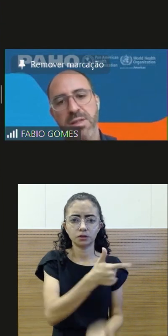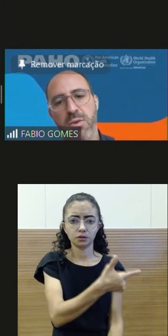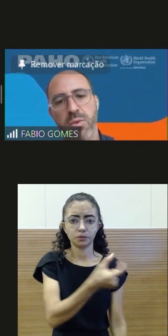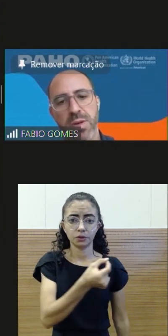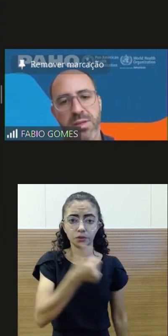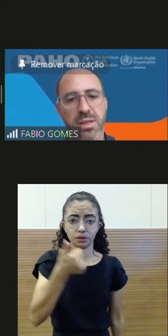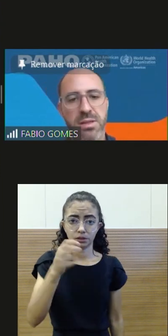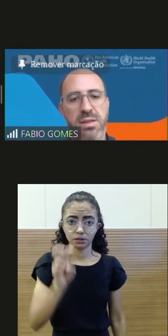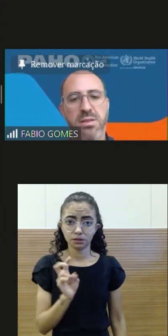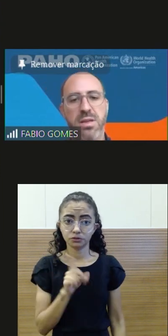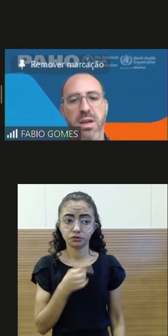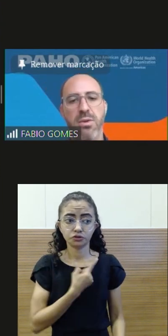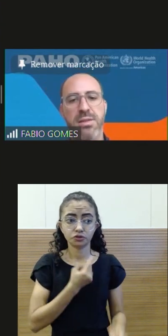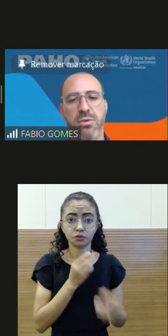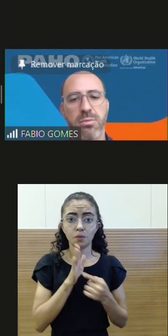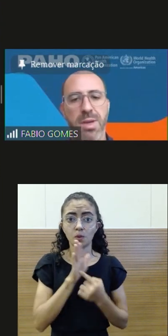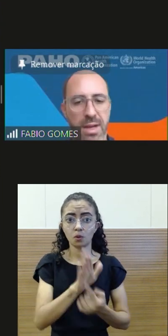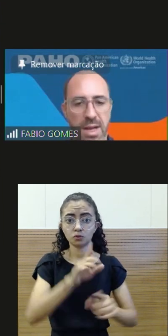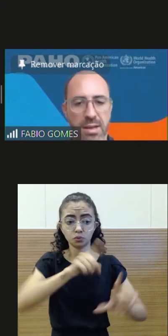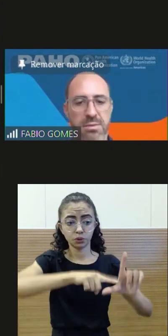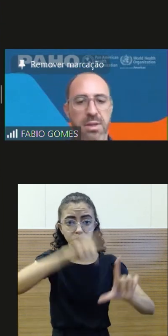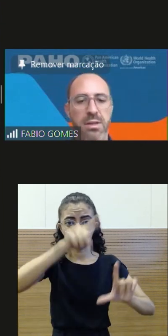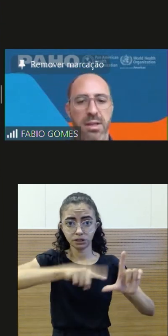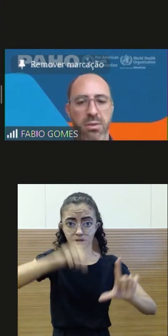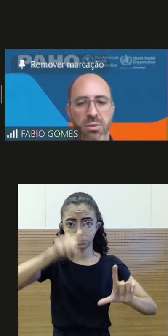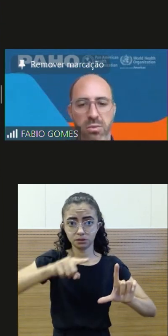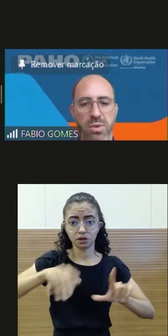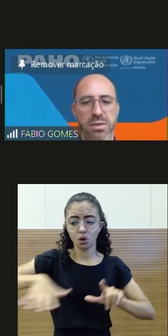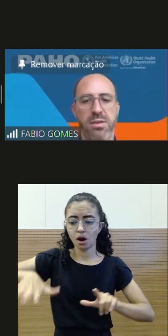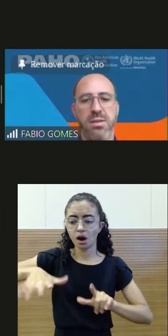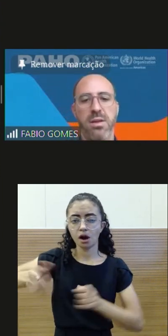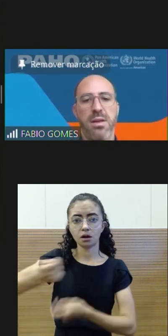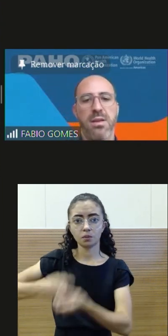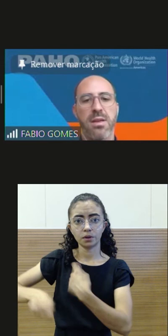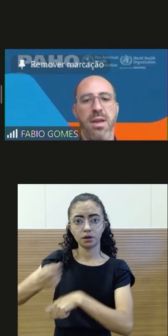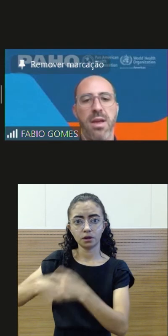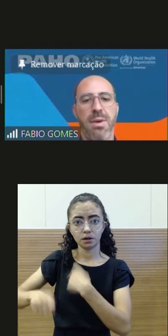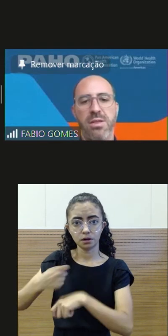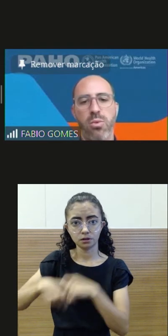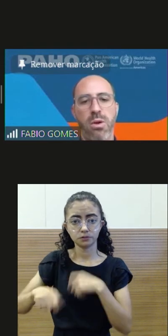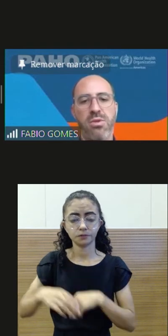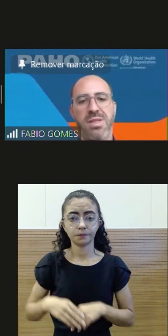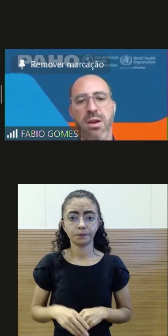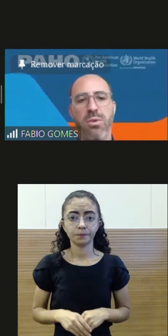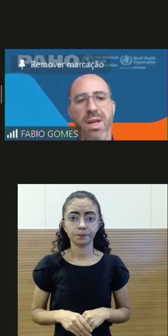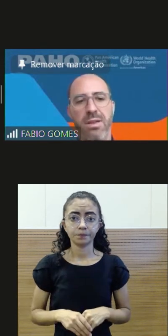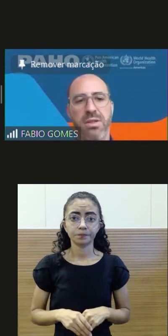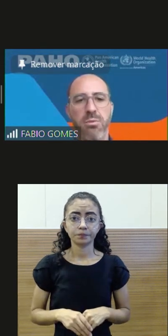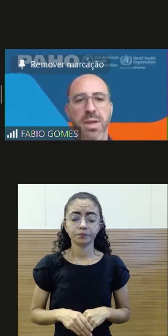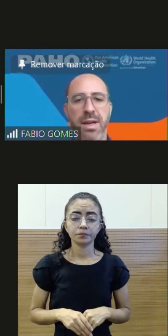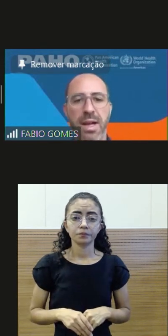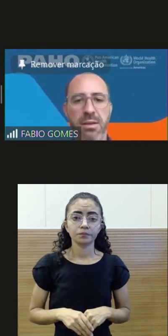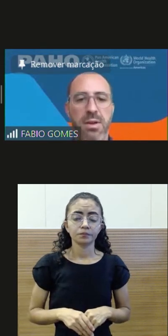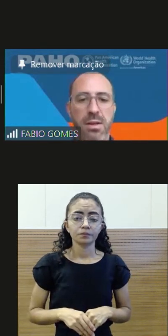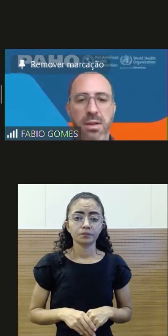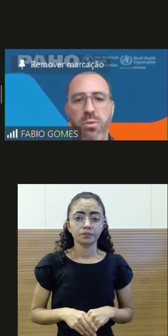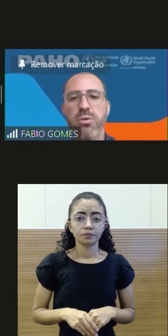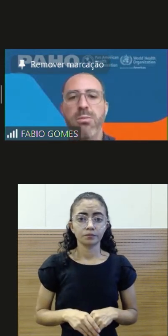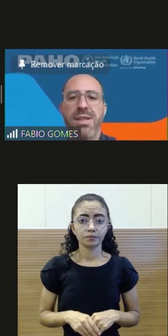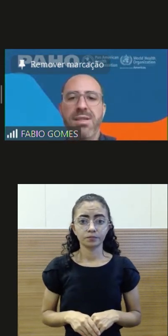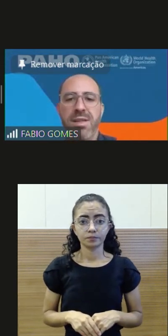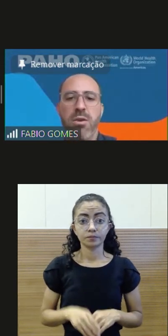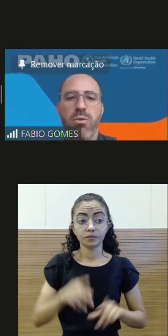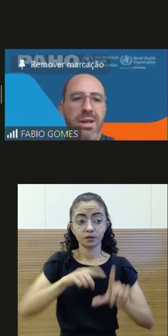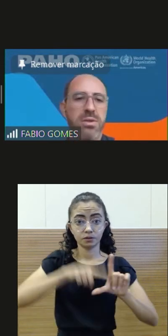us. We show with this index of deregulation of the market, in